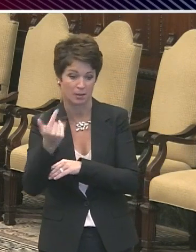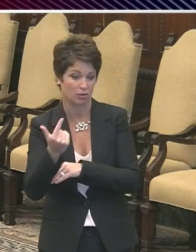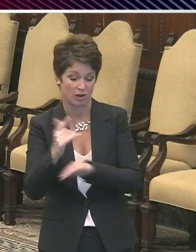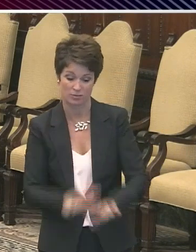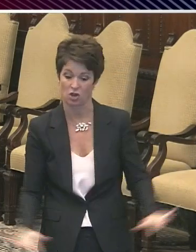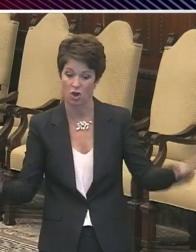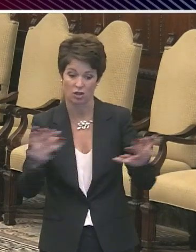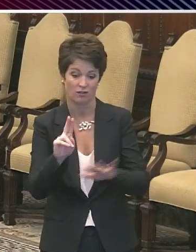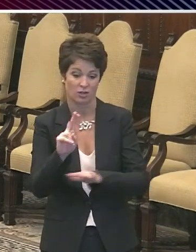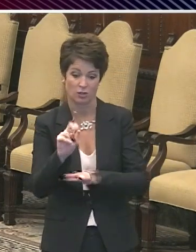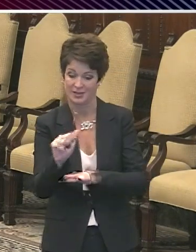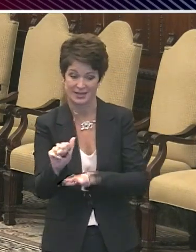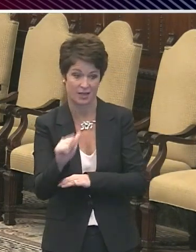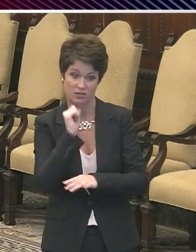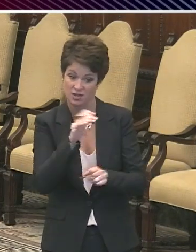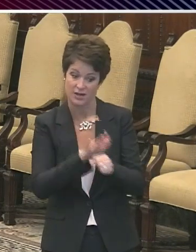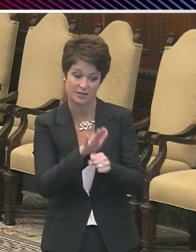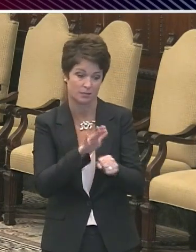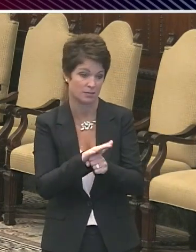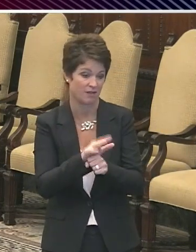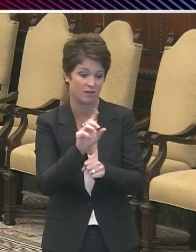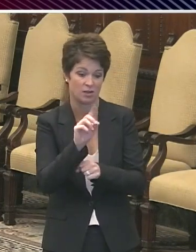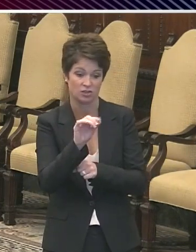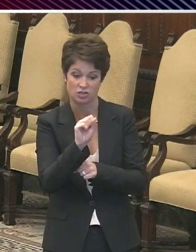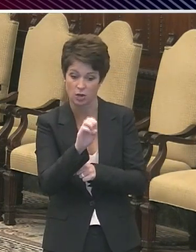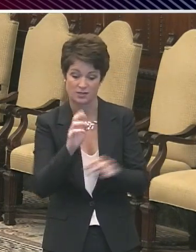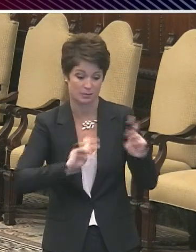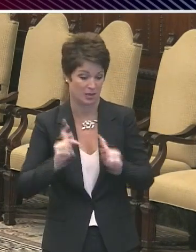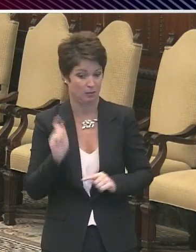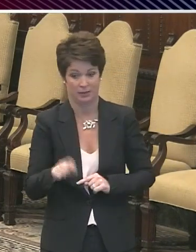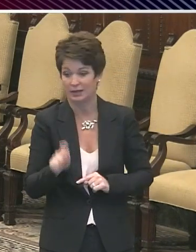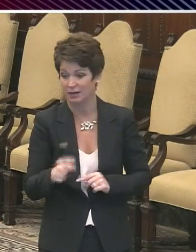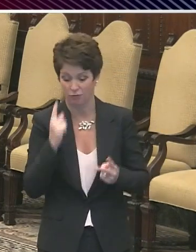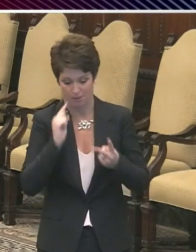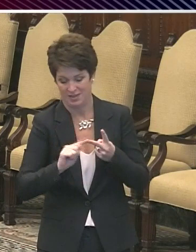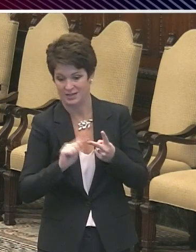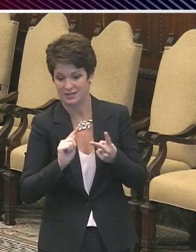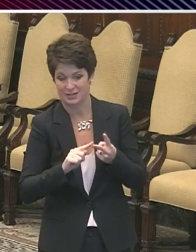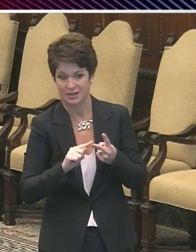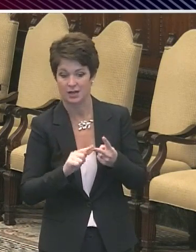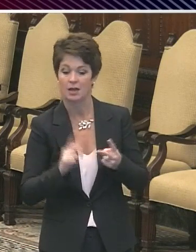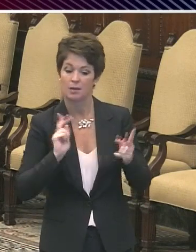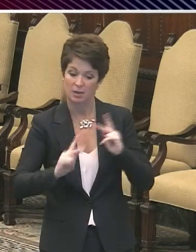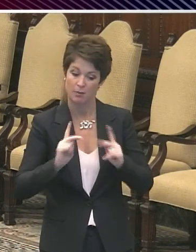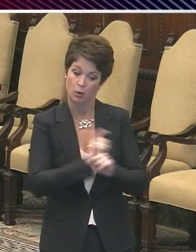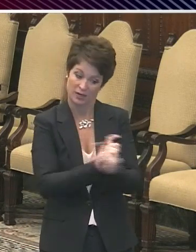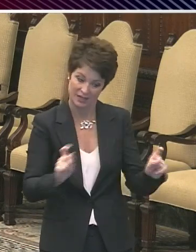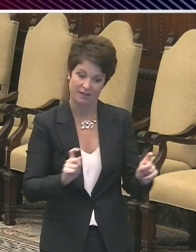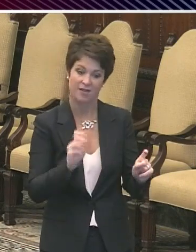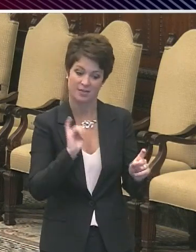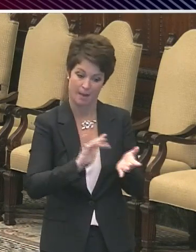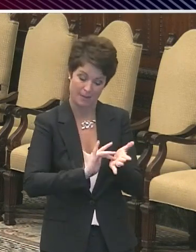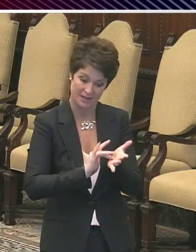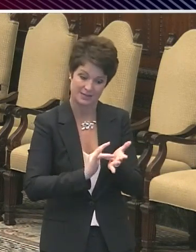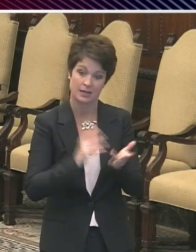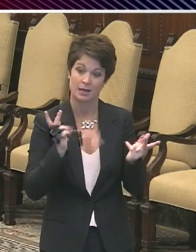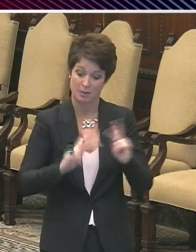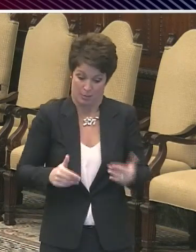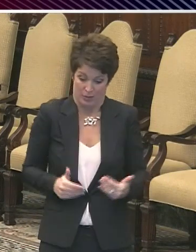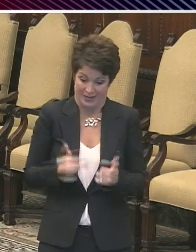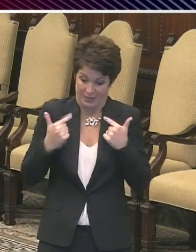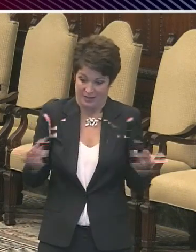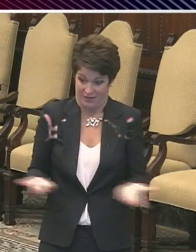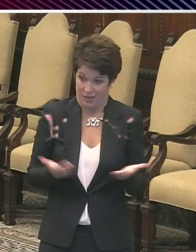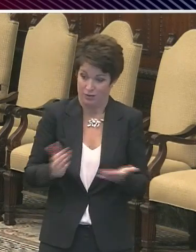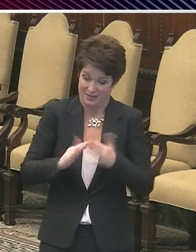country. Not as many doses as there are patients who need it, but that we are receiving those doses. There are patients in the city receiving that to the